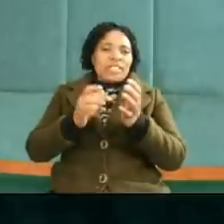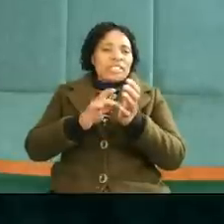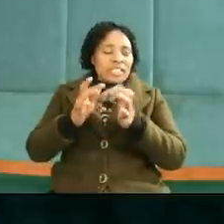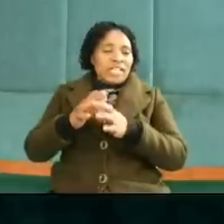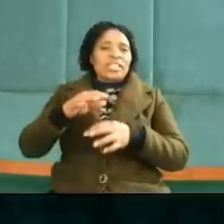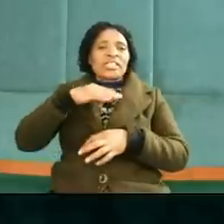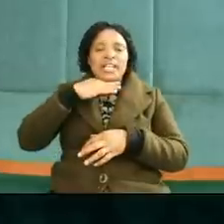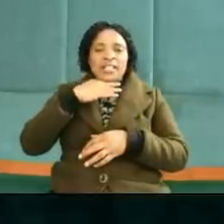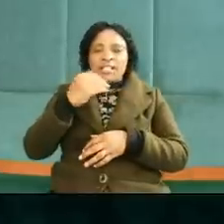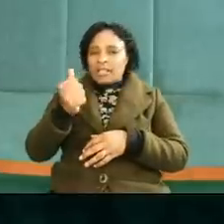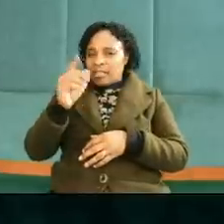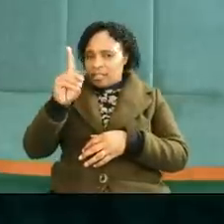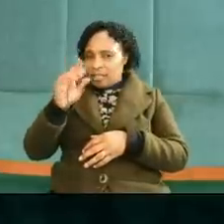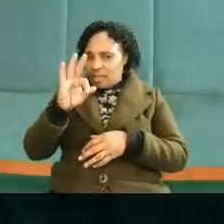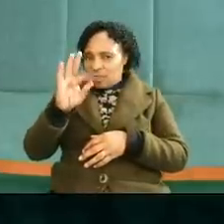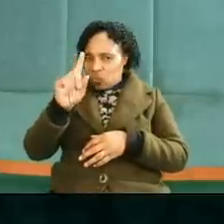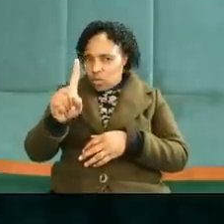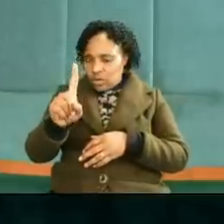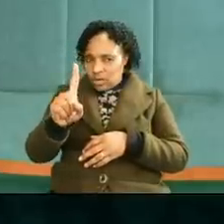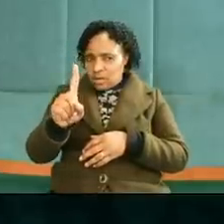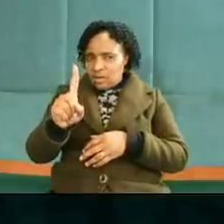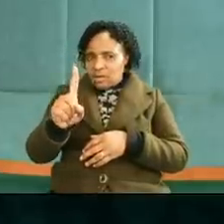Jesus died AD 31.